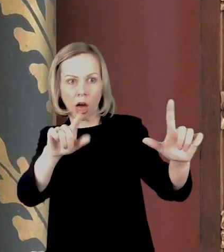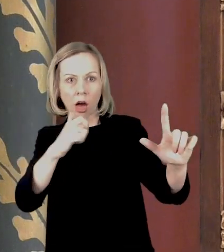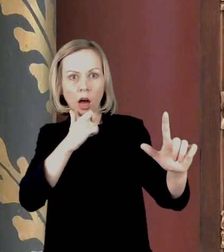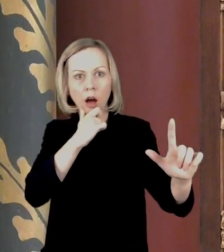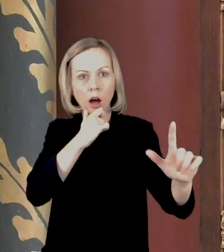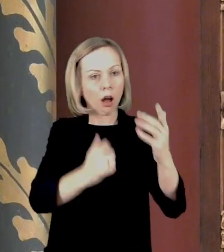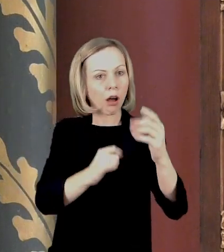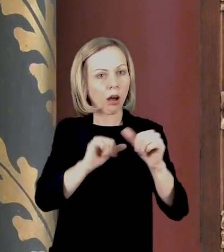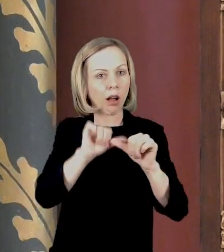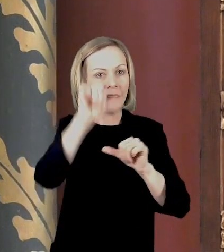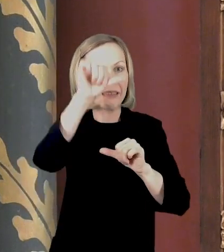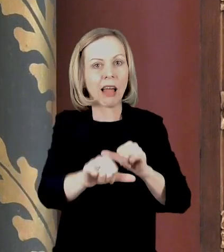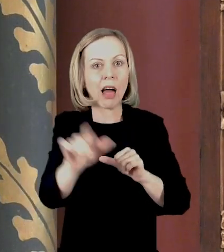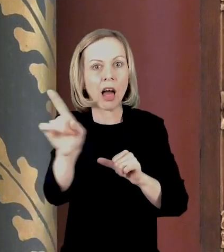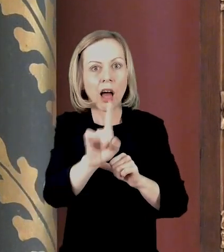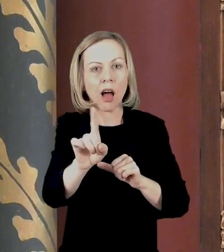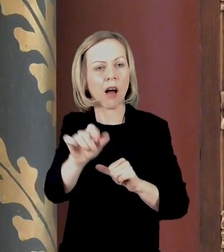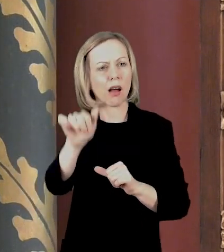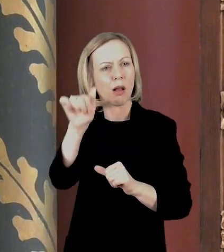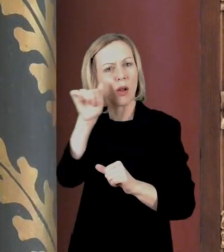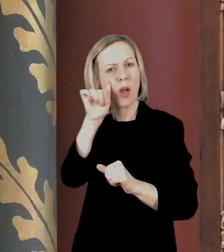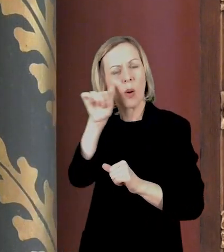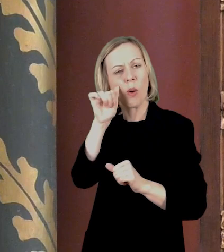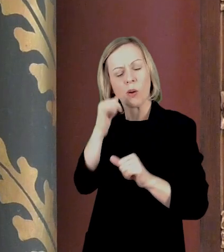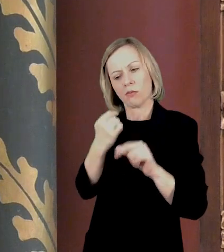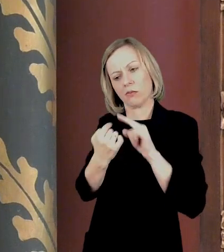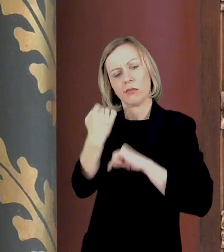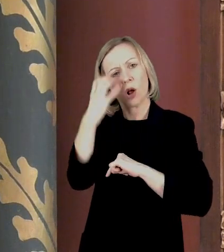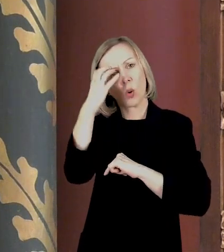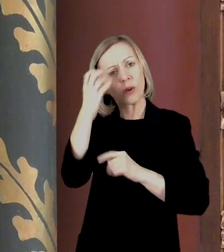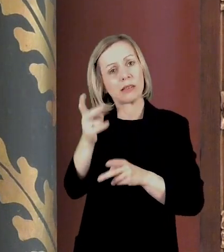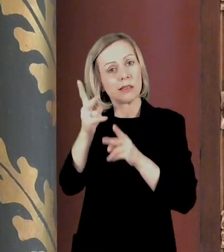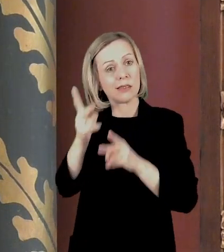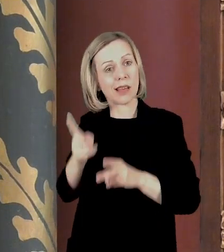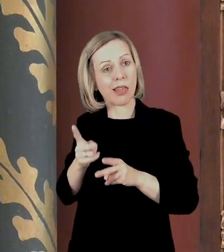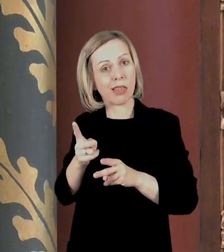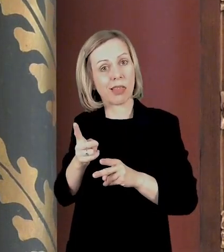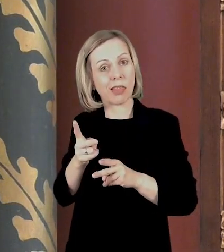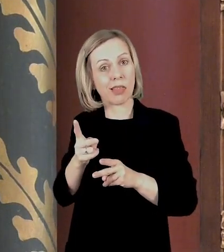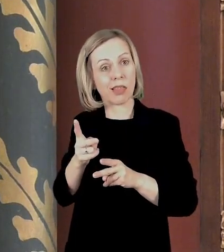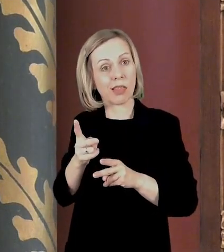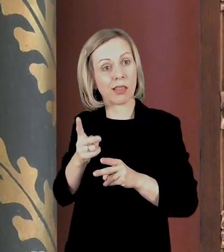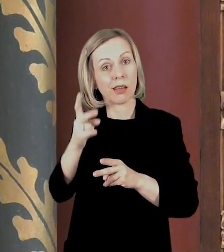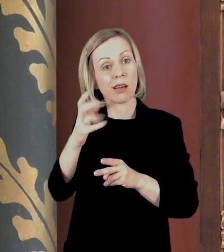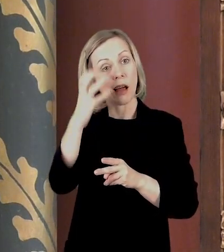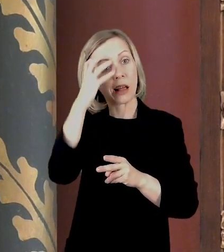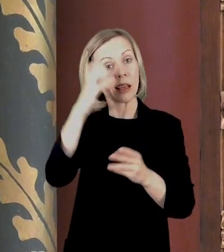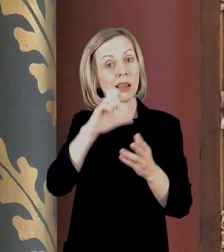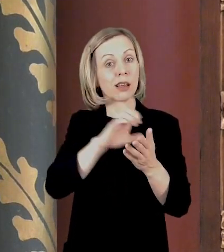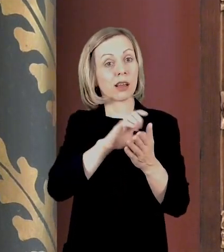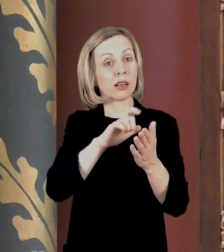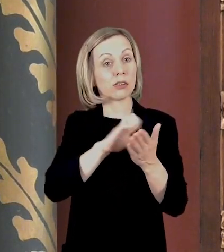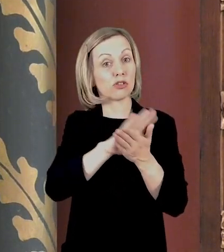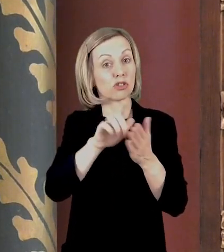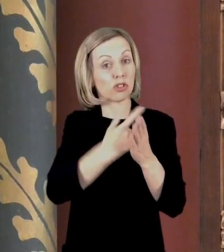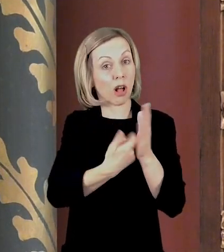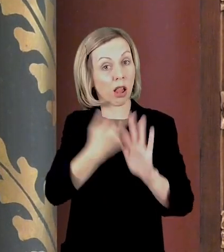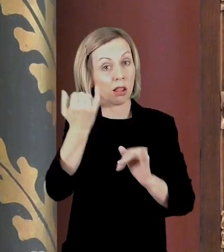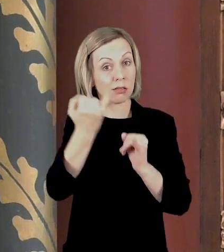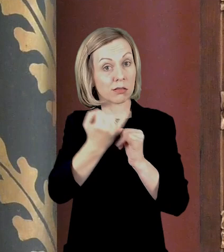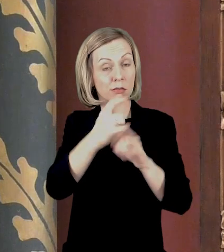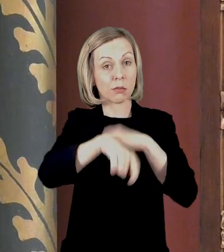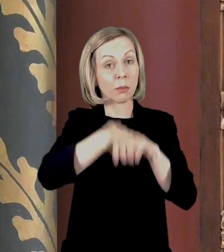rich pageant of events to mark our Queen's death and the accession of our King, one presenter on the